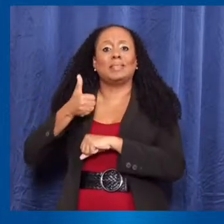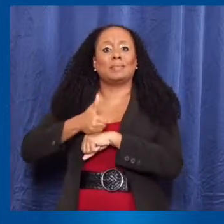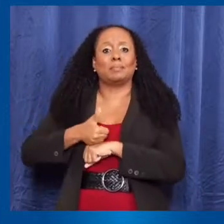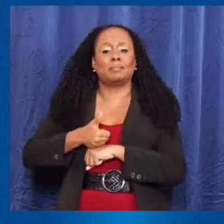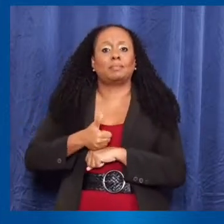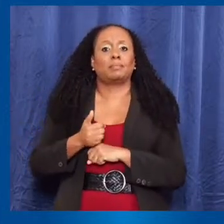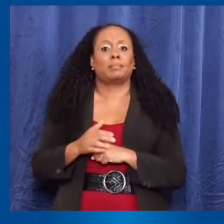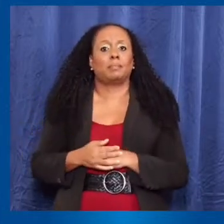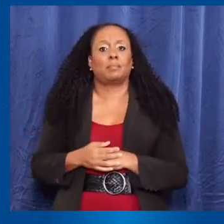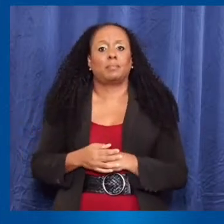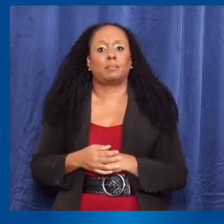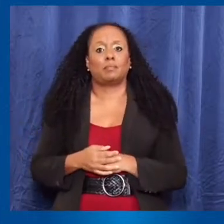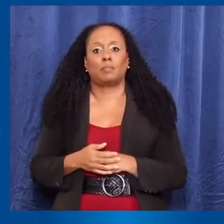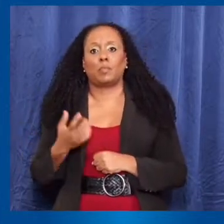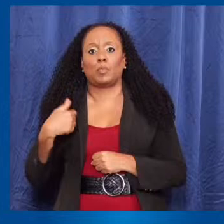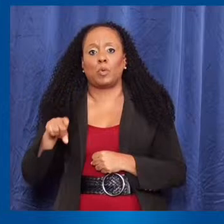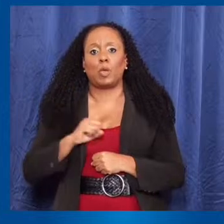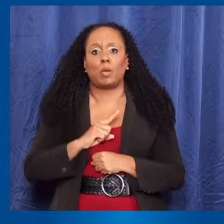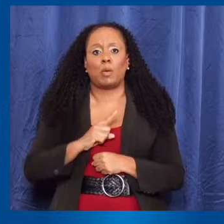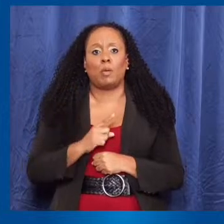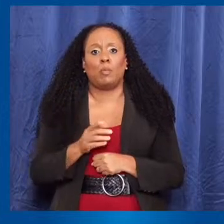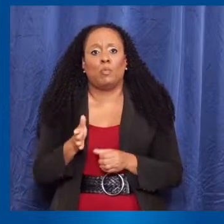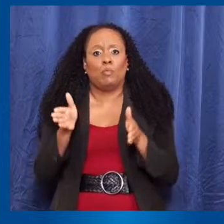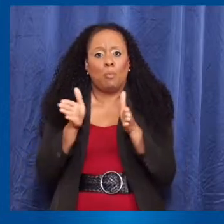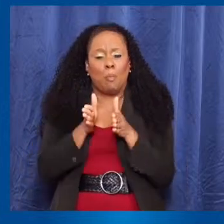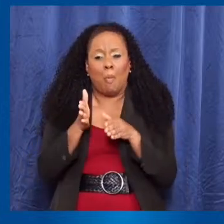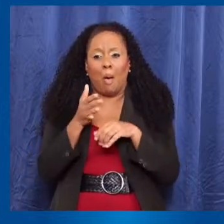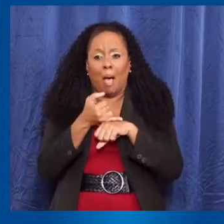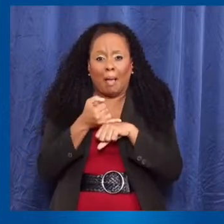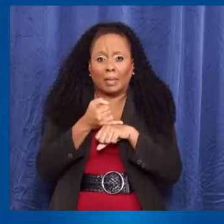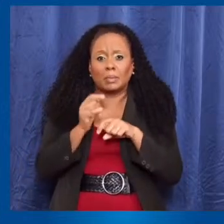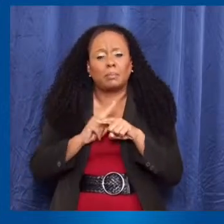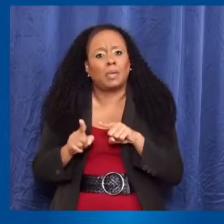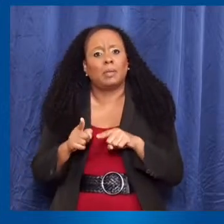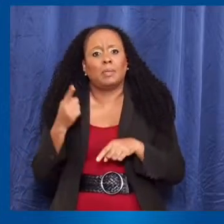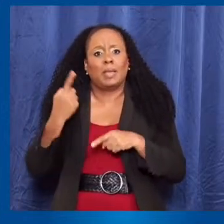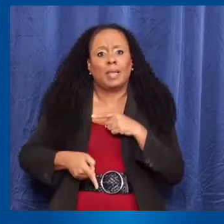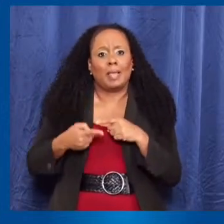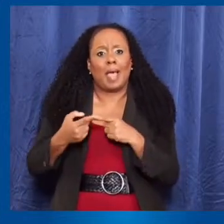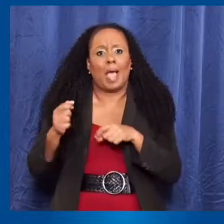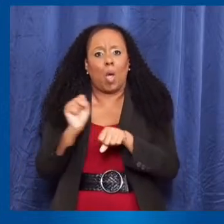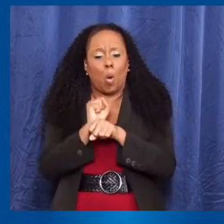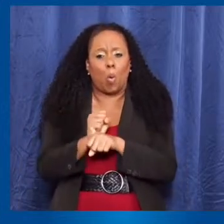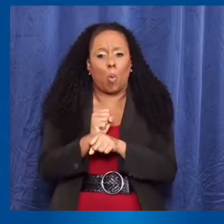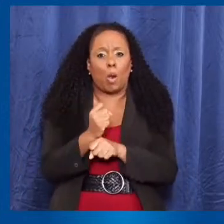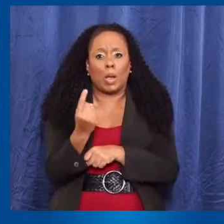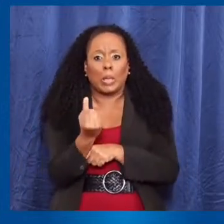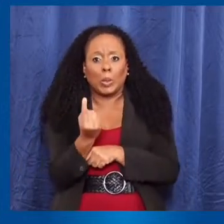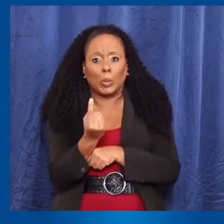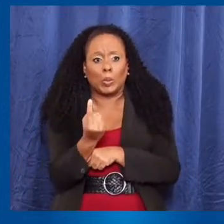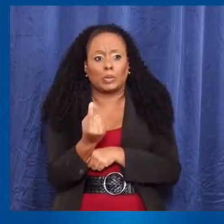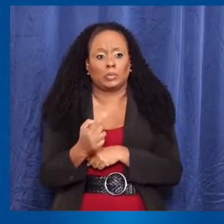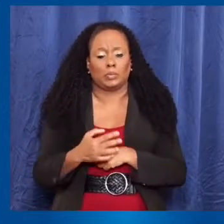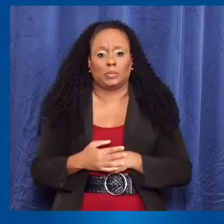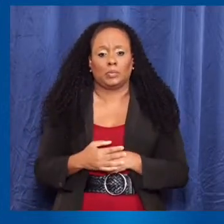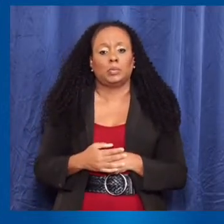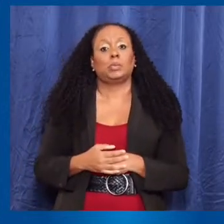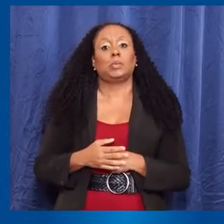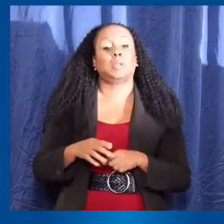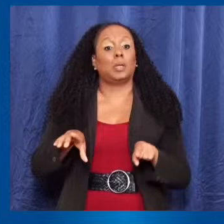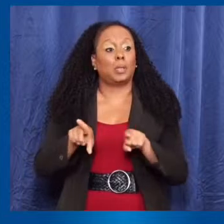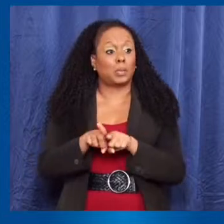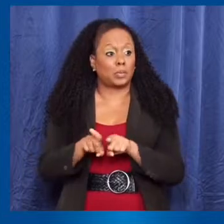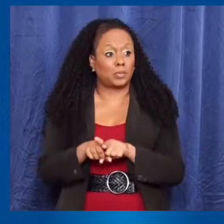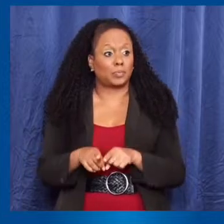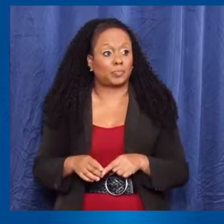always been too small to do it alone. In addition to that, we recognize as well that the things that we've started